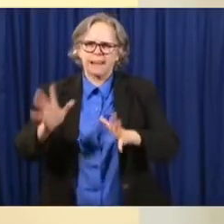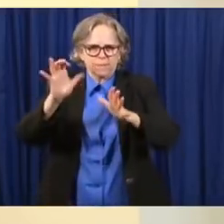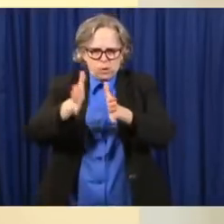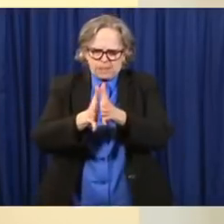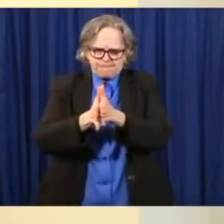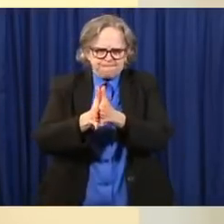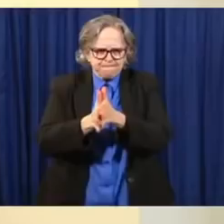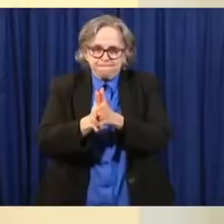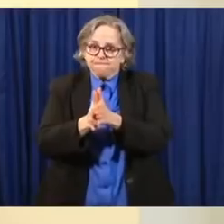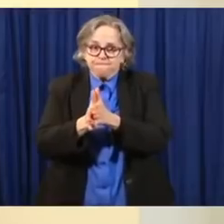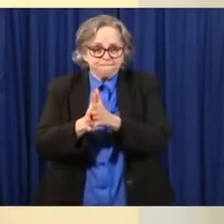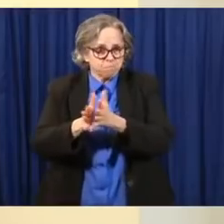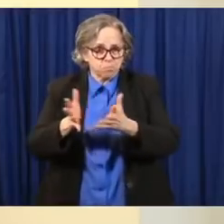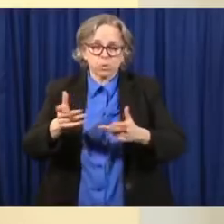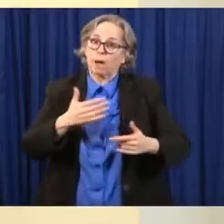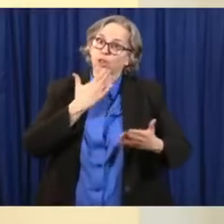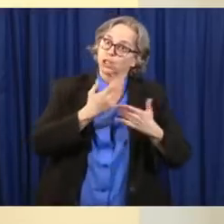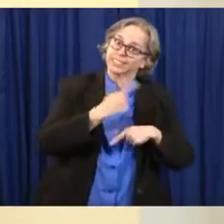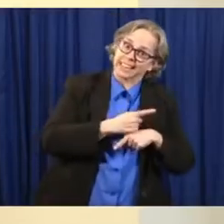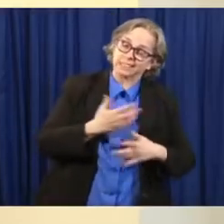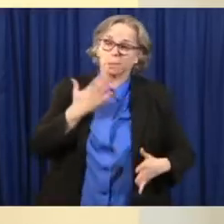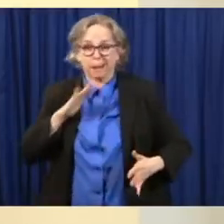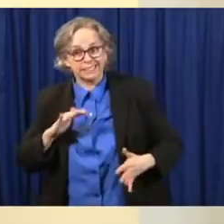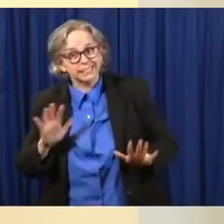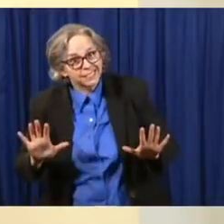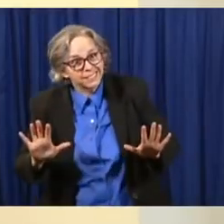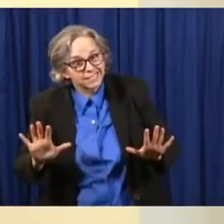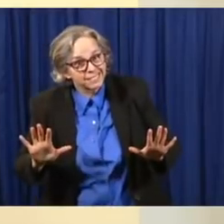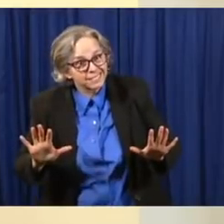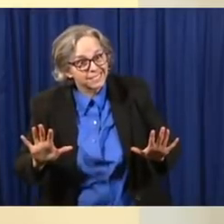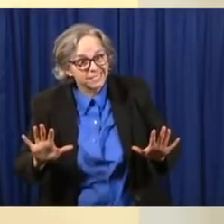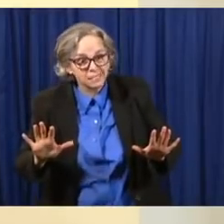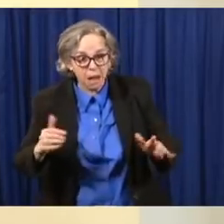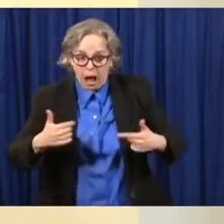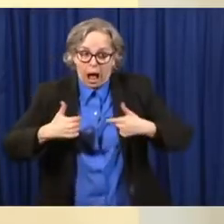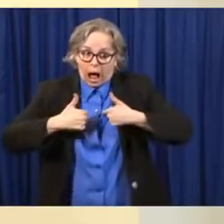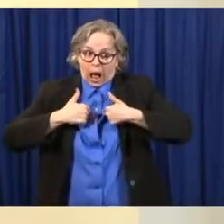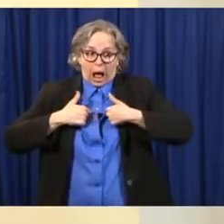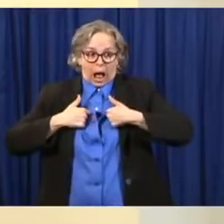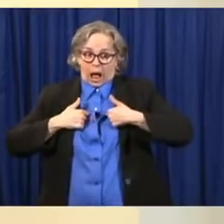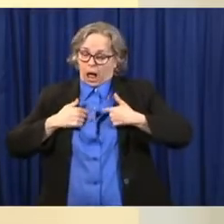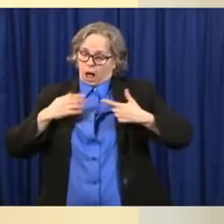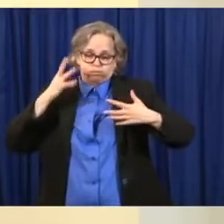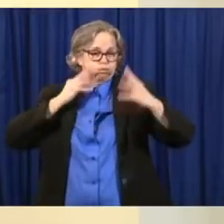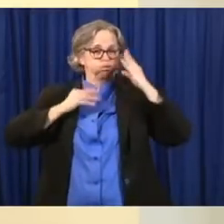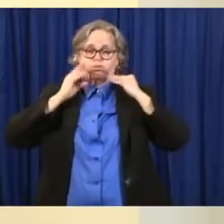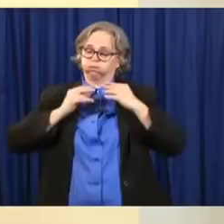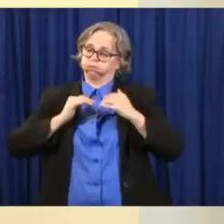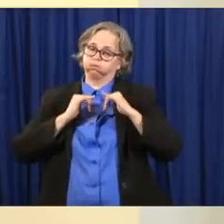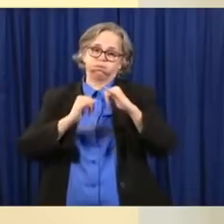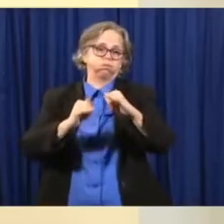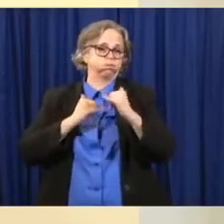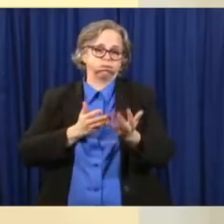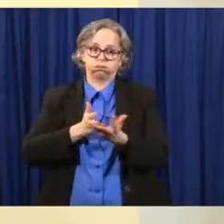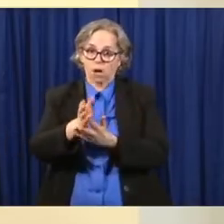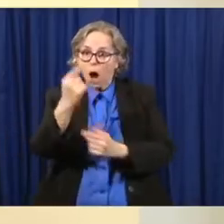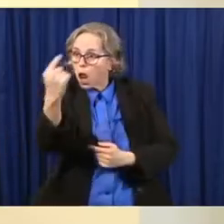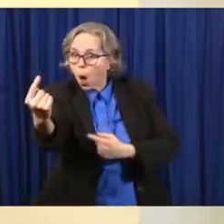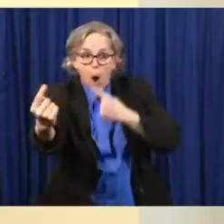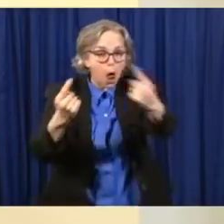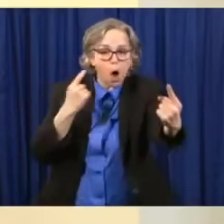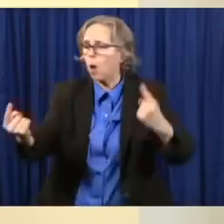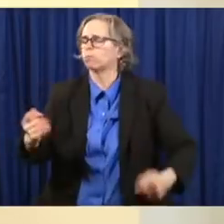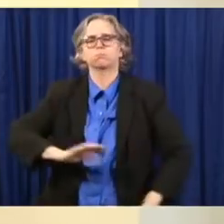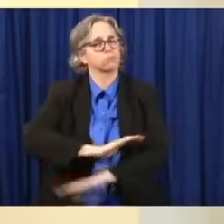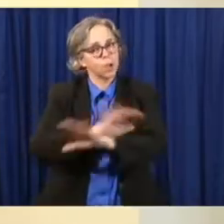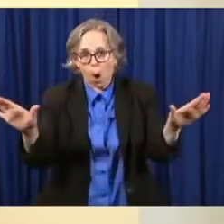I tell you, I myself refight that battle every day. You're not alone in that at home. But